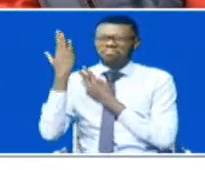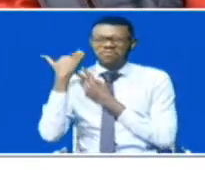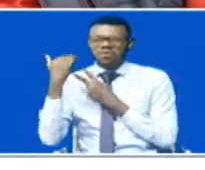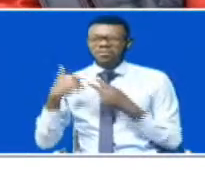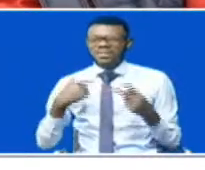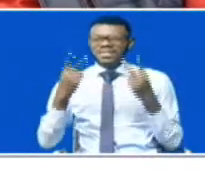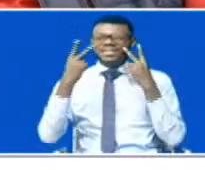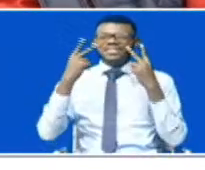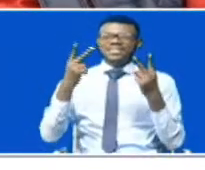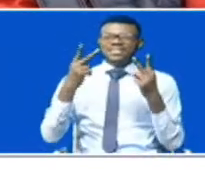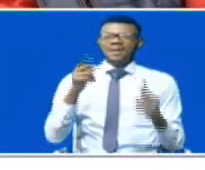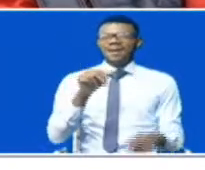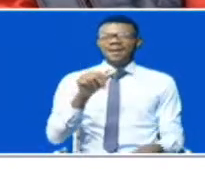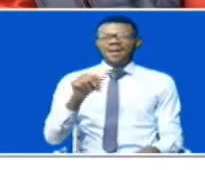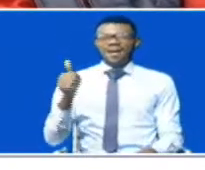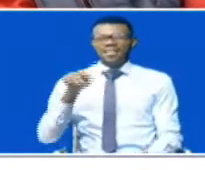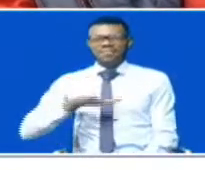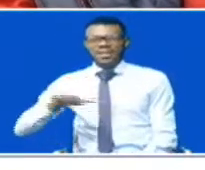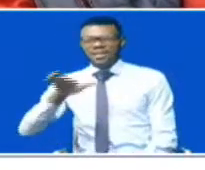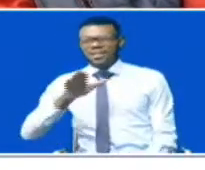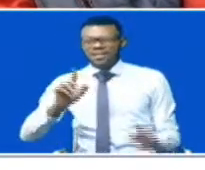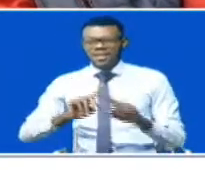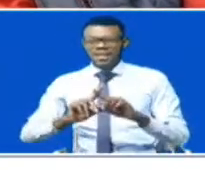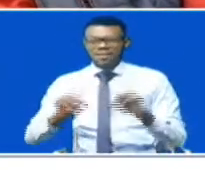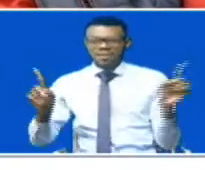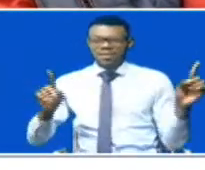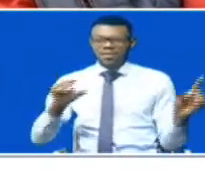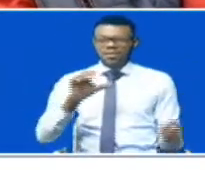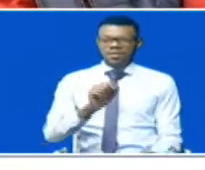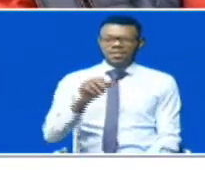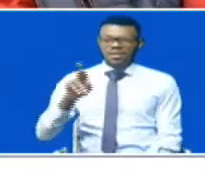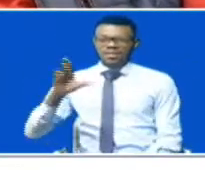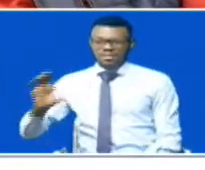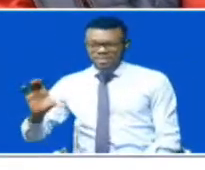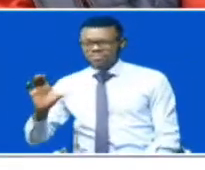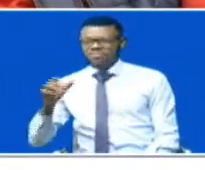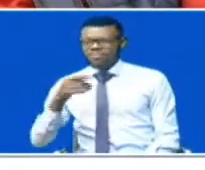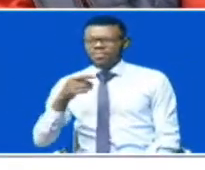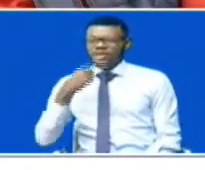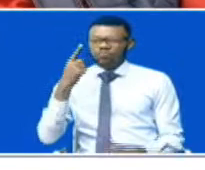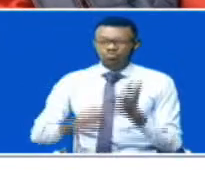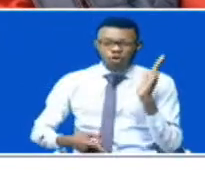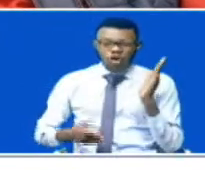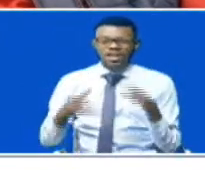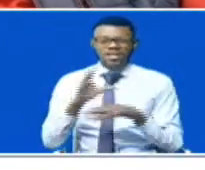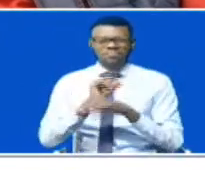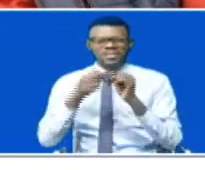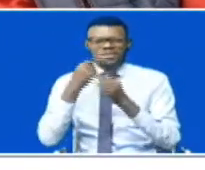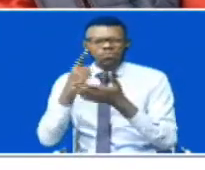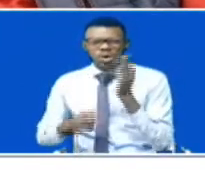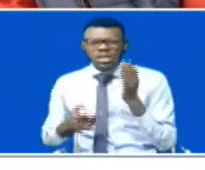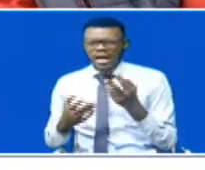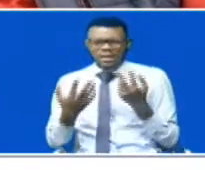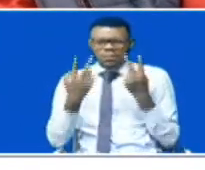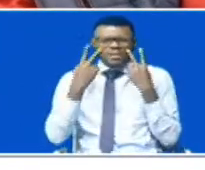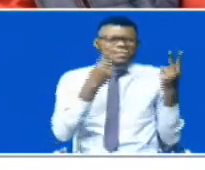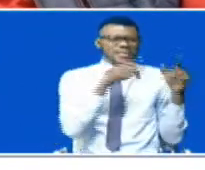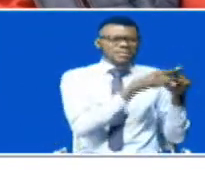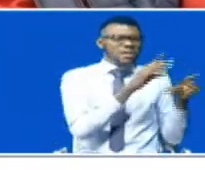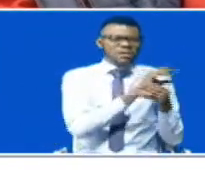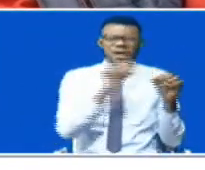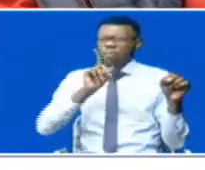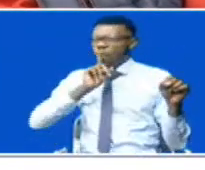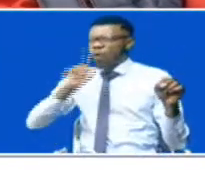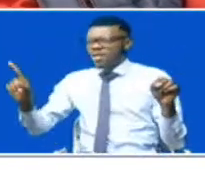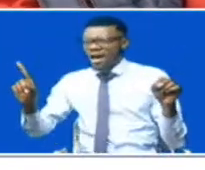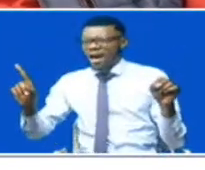on the other side. But let me put this straight. From what SRC is saying, from what the president is saying, it sounds like a presidential directive, but also